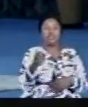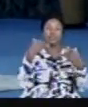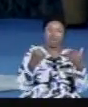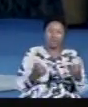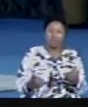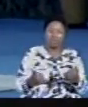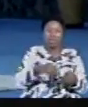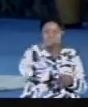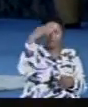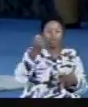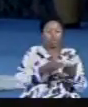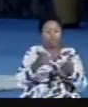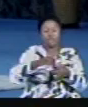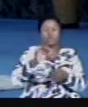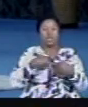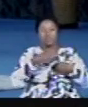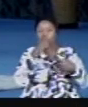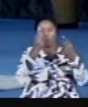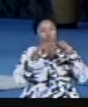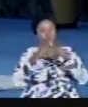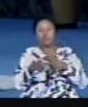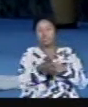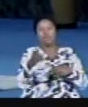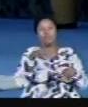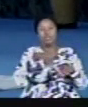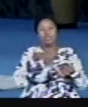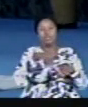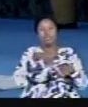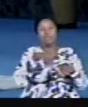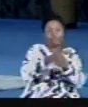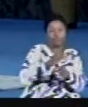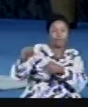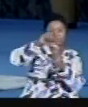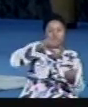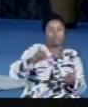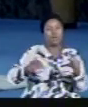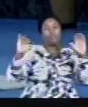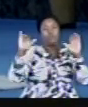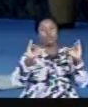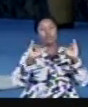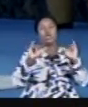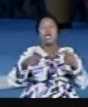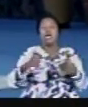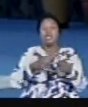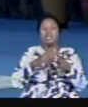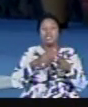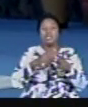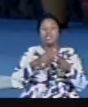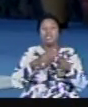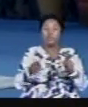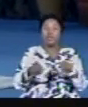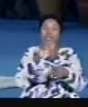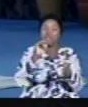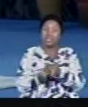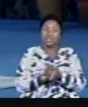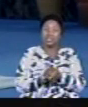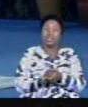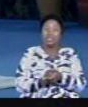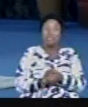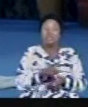come to them in that full baptismal measure. And there are people like that. They are